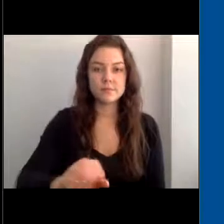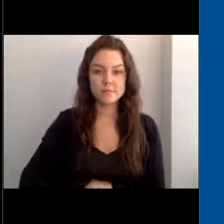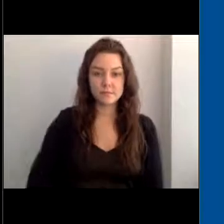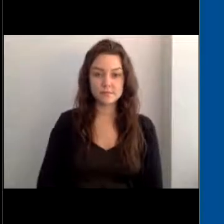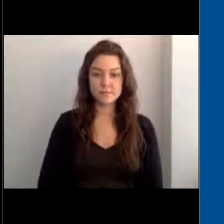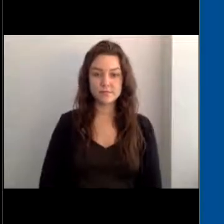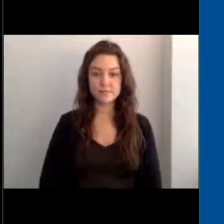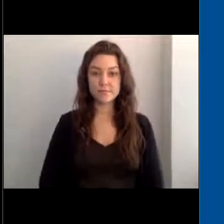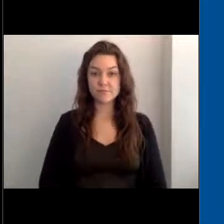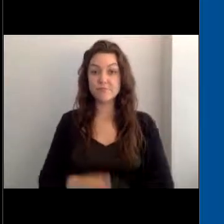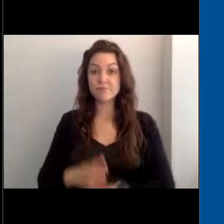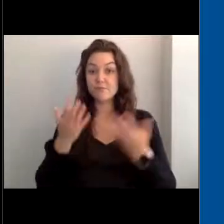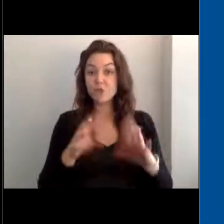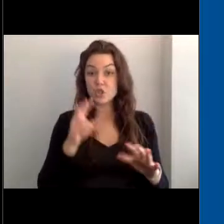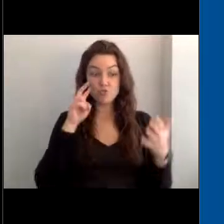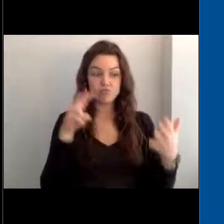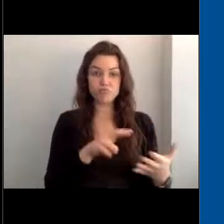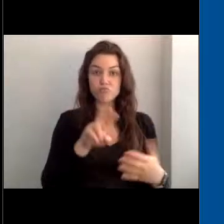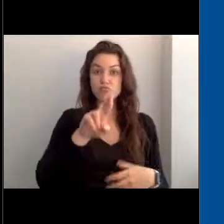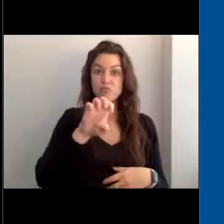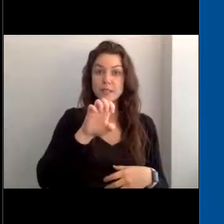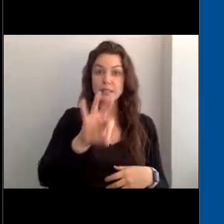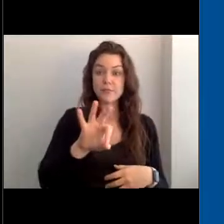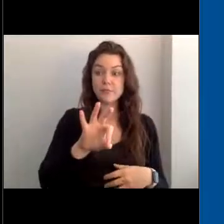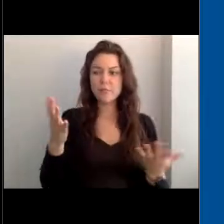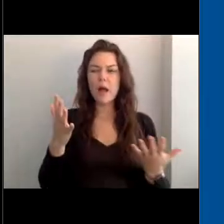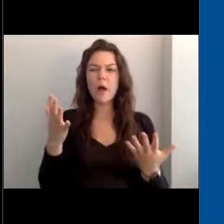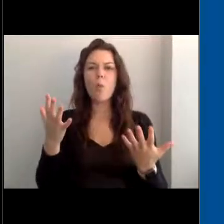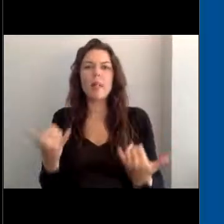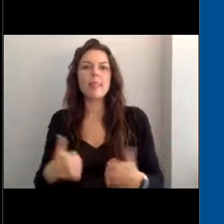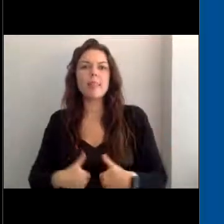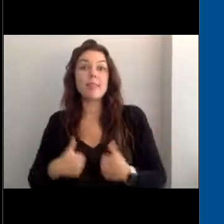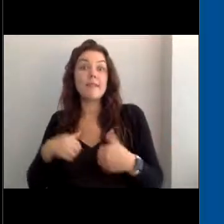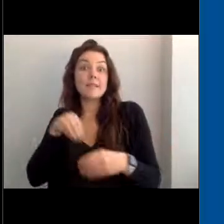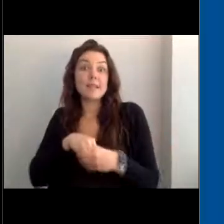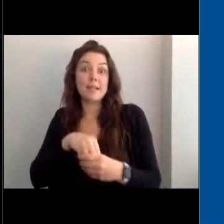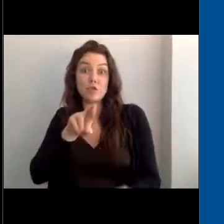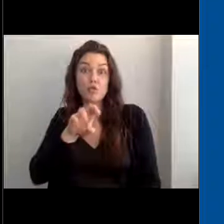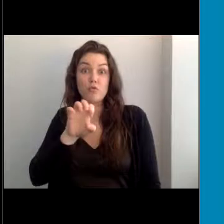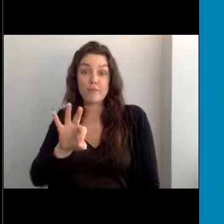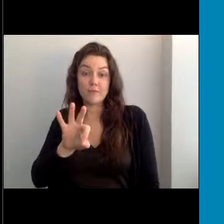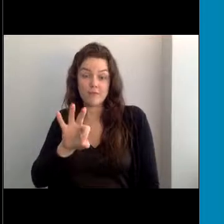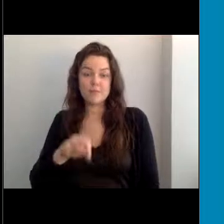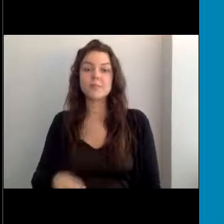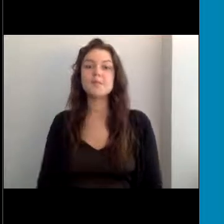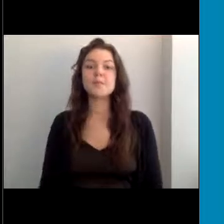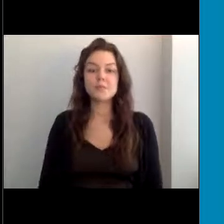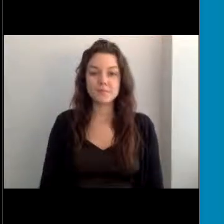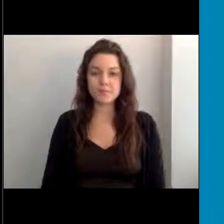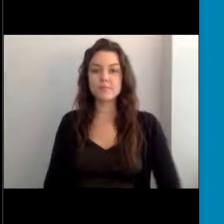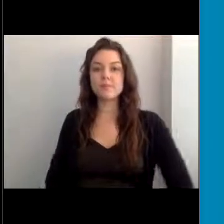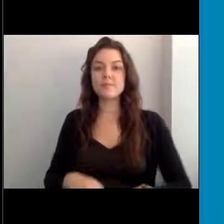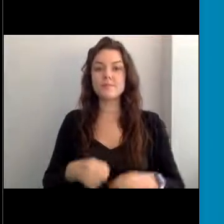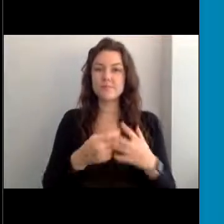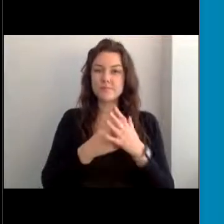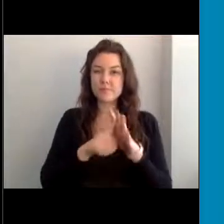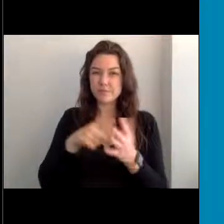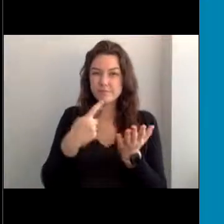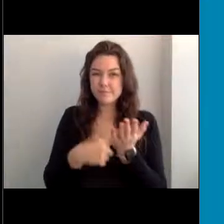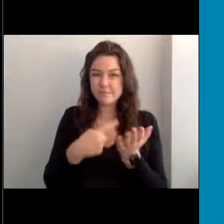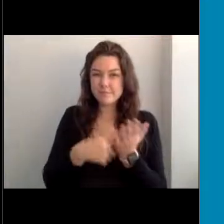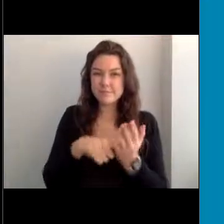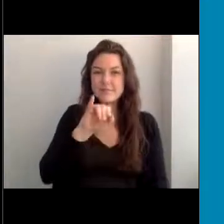what makes the reef. Now let's look what lives in the reef habitat created by the corals. And we're going to start that by talking about some of the smallest reef creatures,